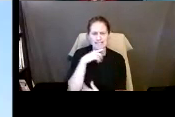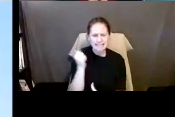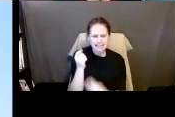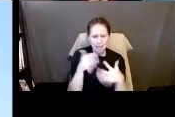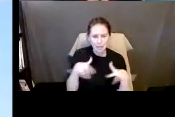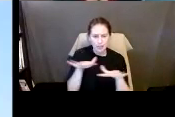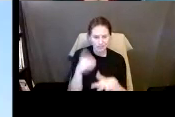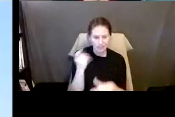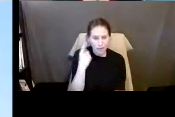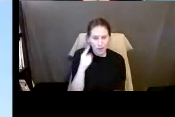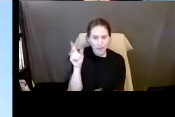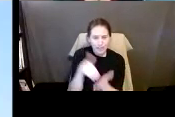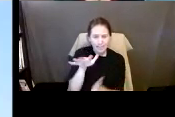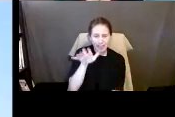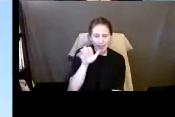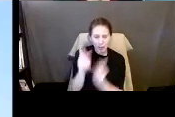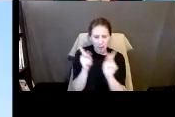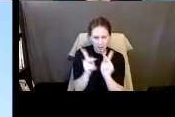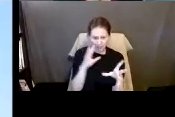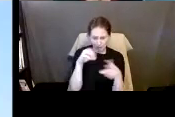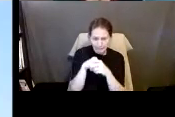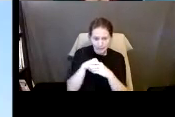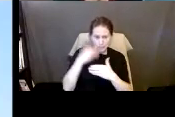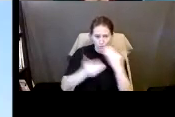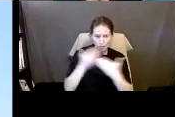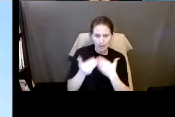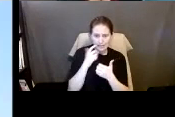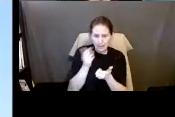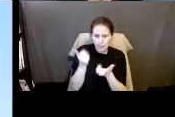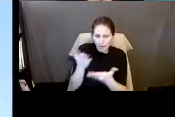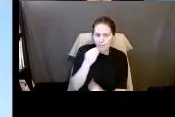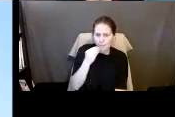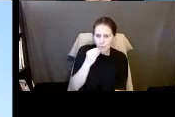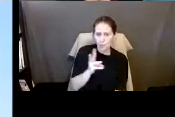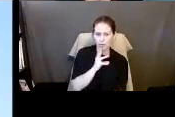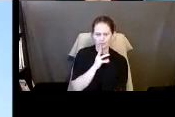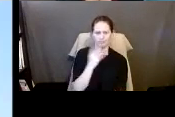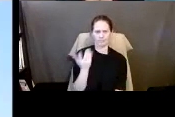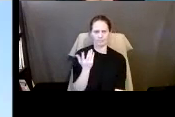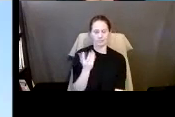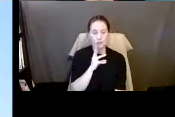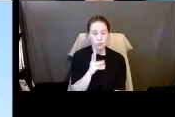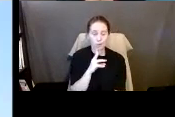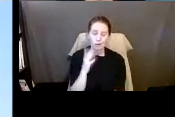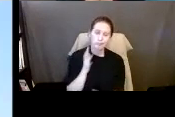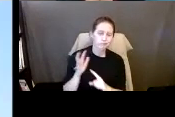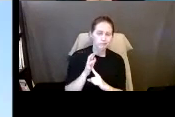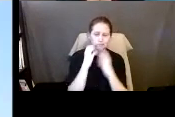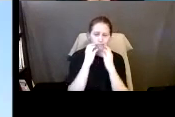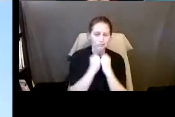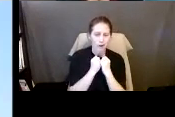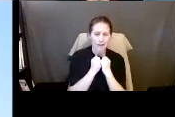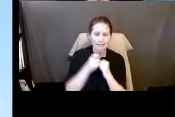somehow participated in this process and were supplied with food and water. Water is, of course, the most precious commodity in the